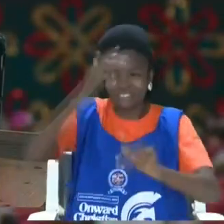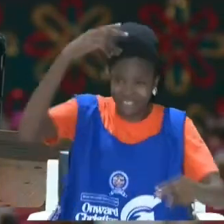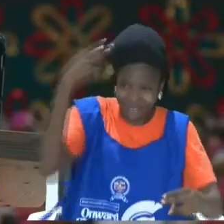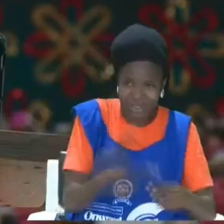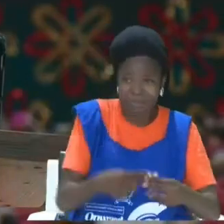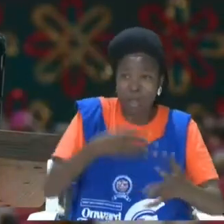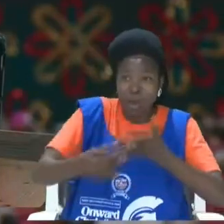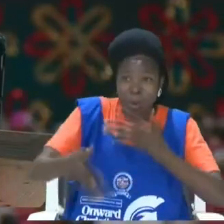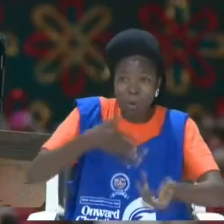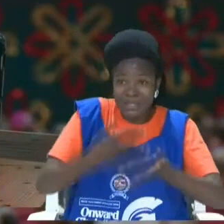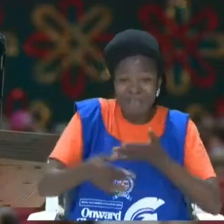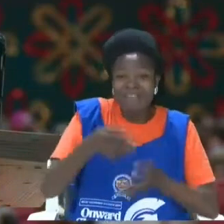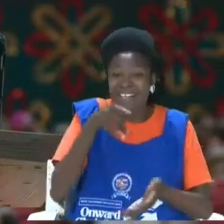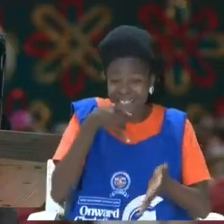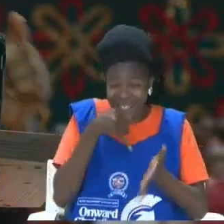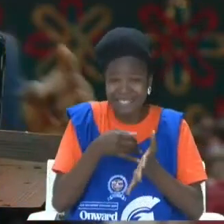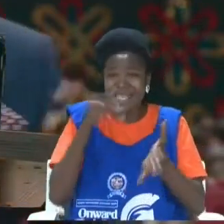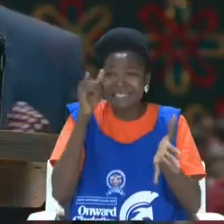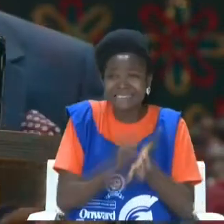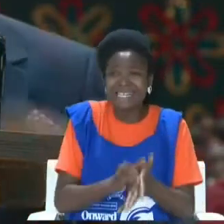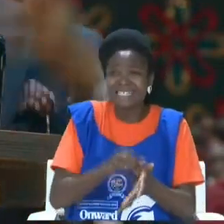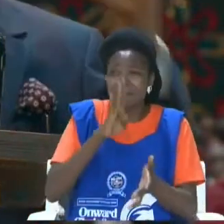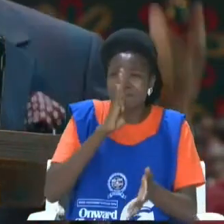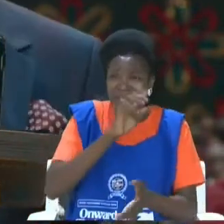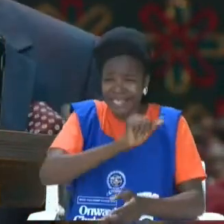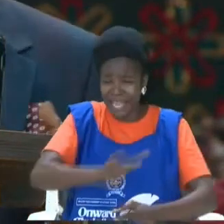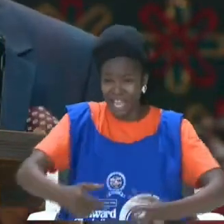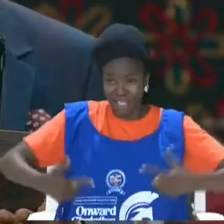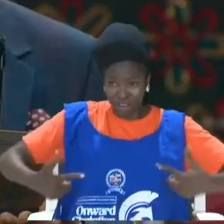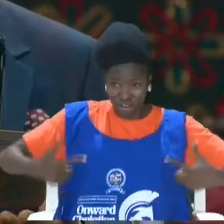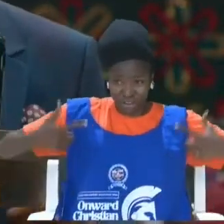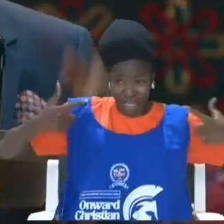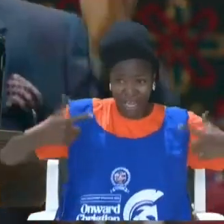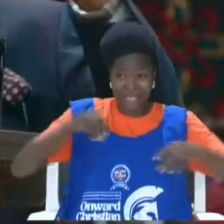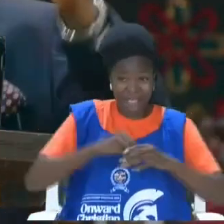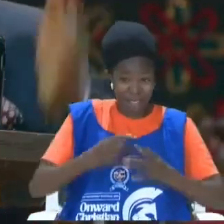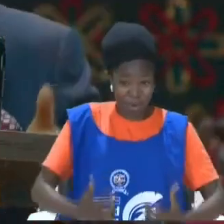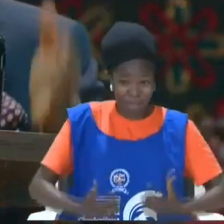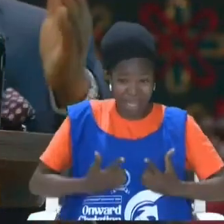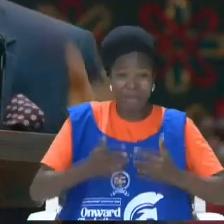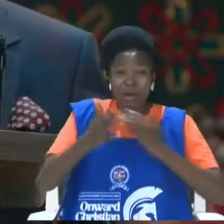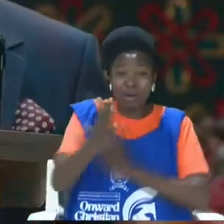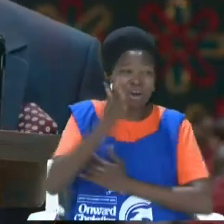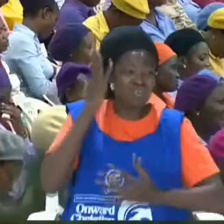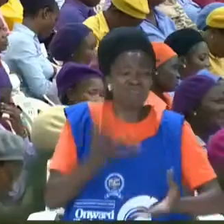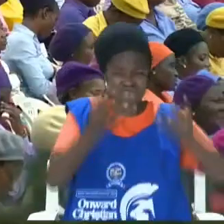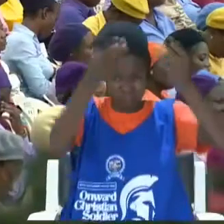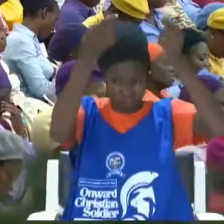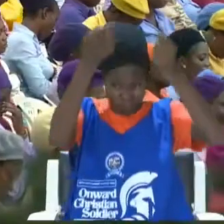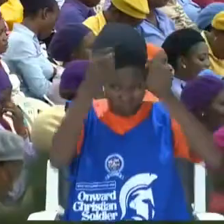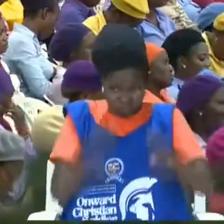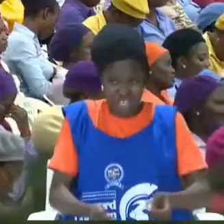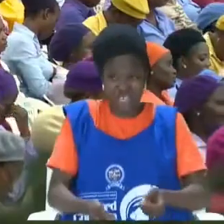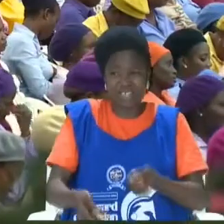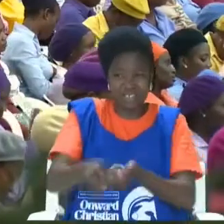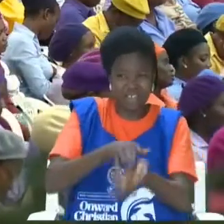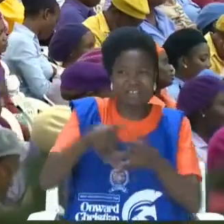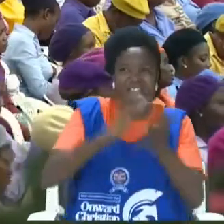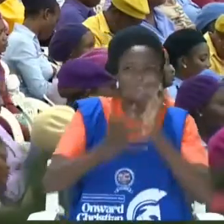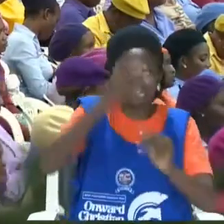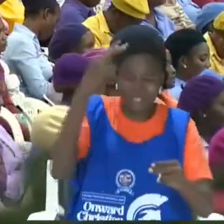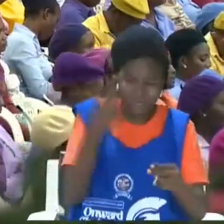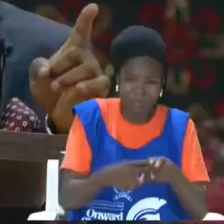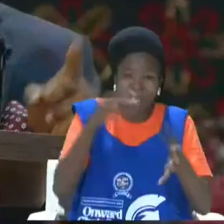Whatever it is that has been a giant in your life, the Lord will bring it down. And that